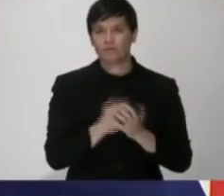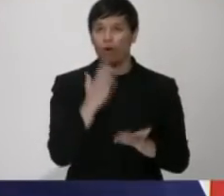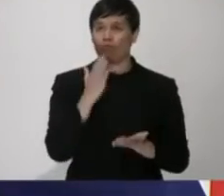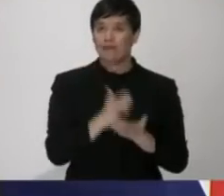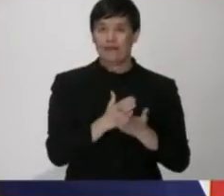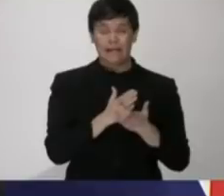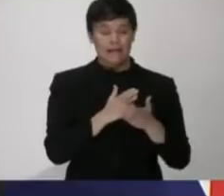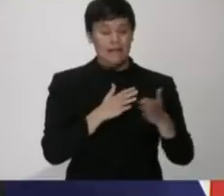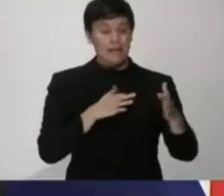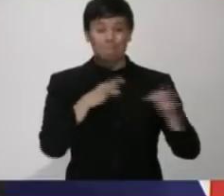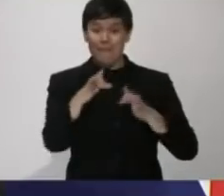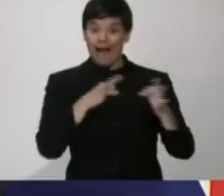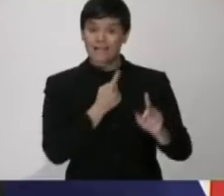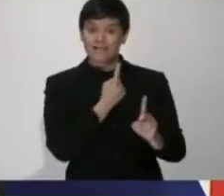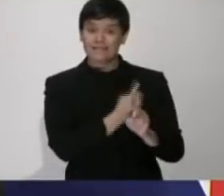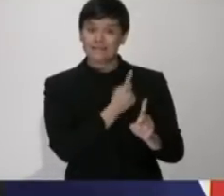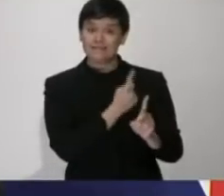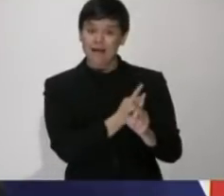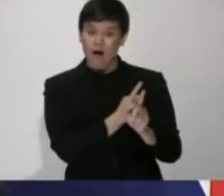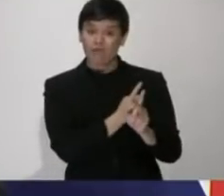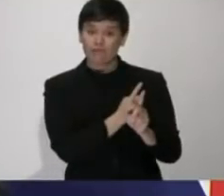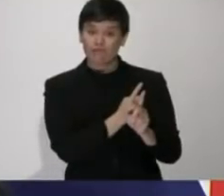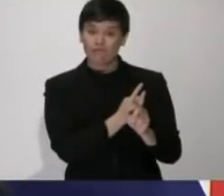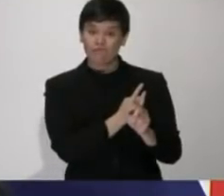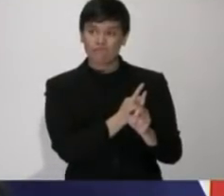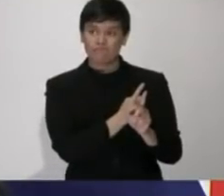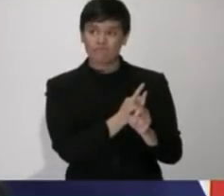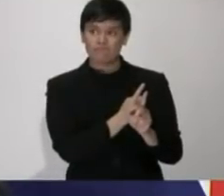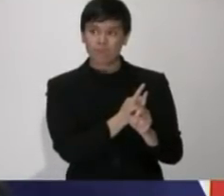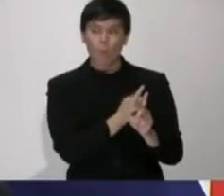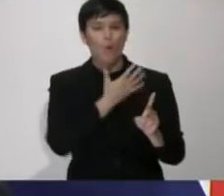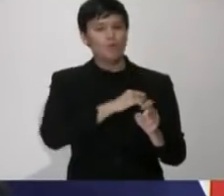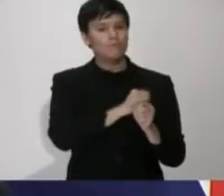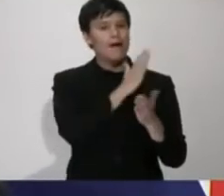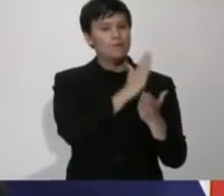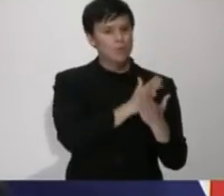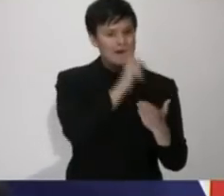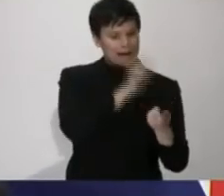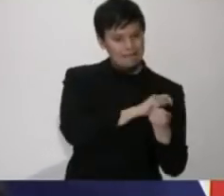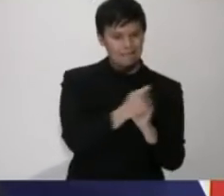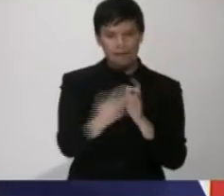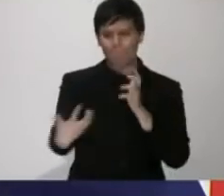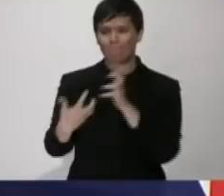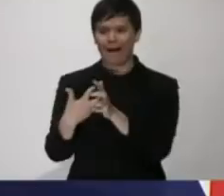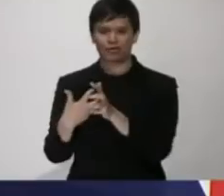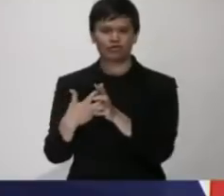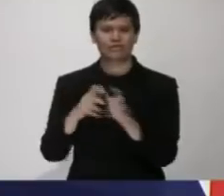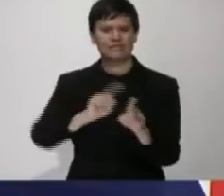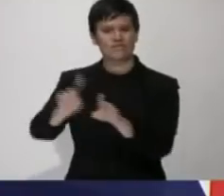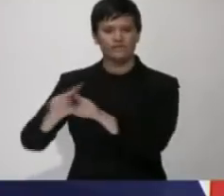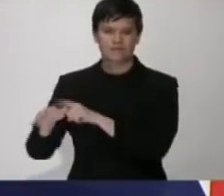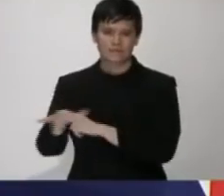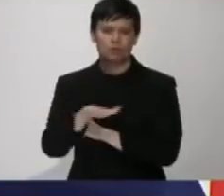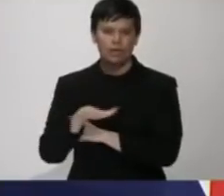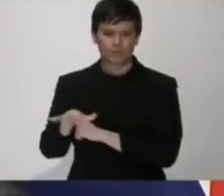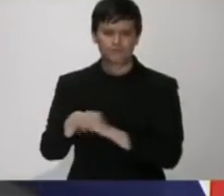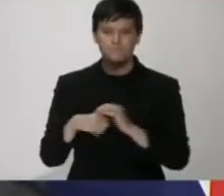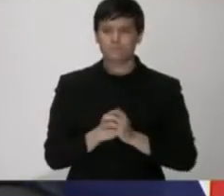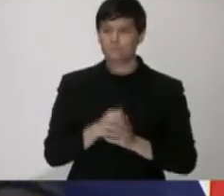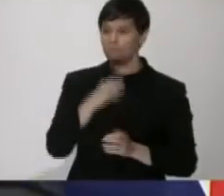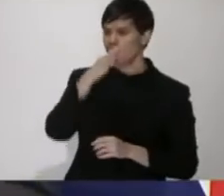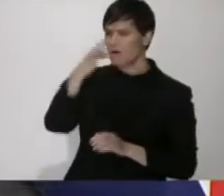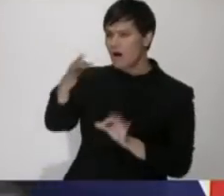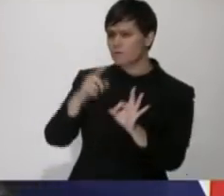just to look at how we make sure it works for whatever circumstances we find ourselves in. And also, what sort of feedback have you gotten from businesses